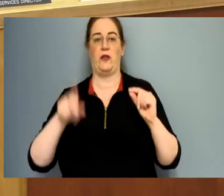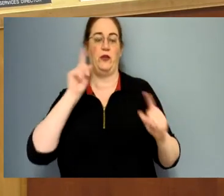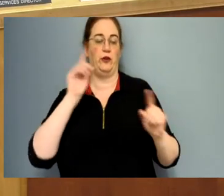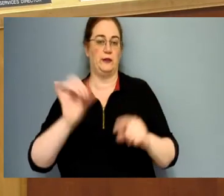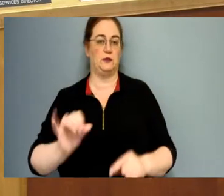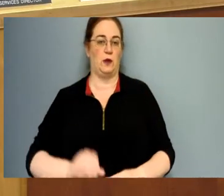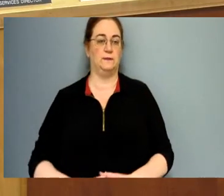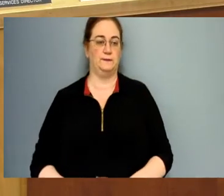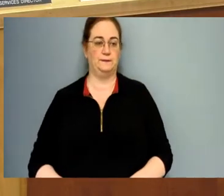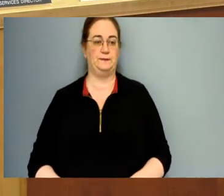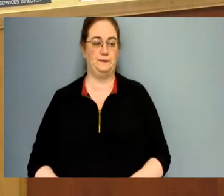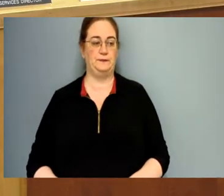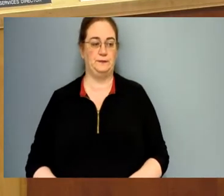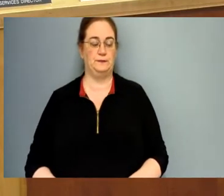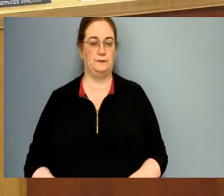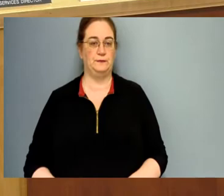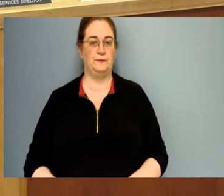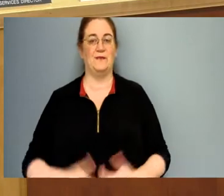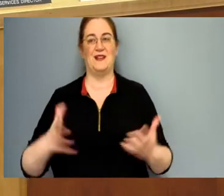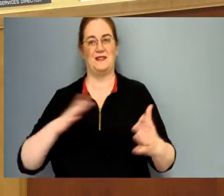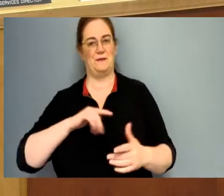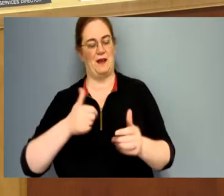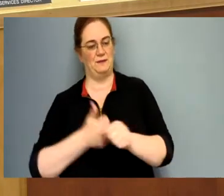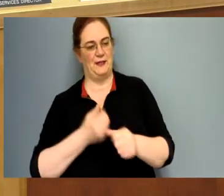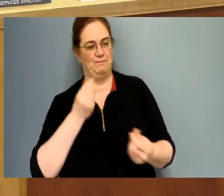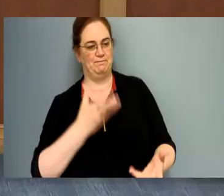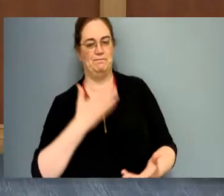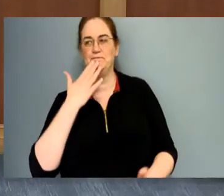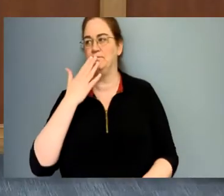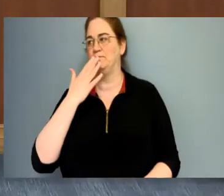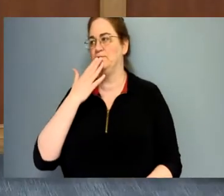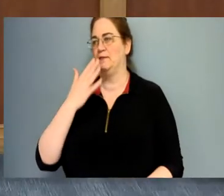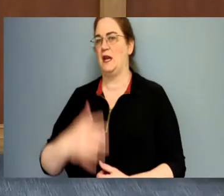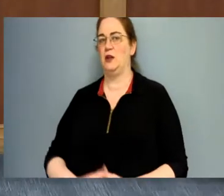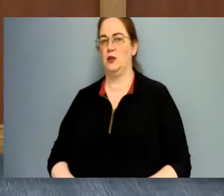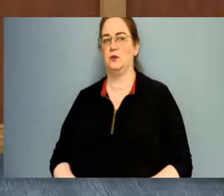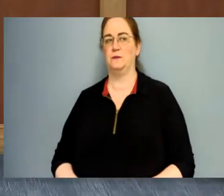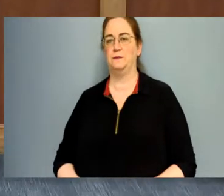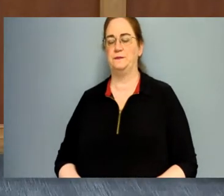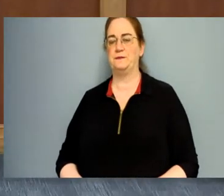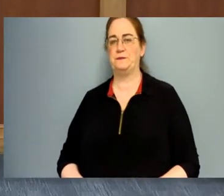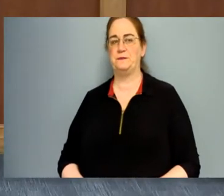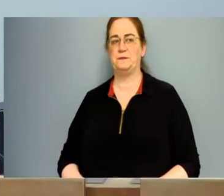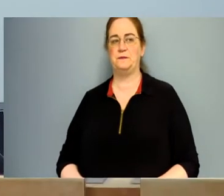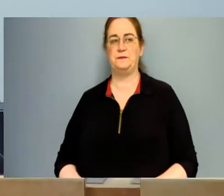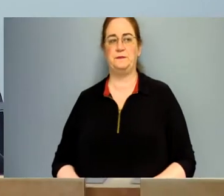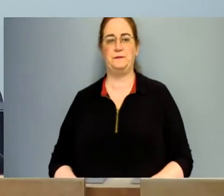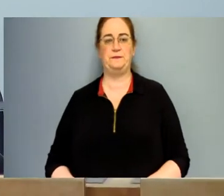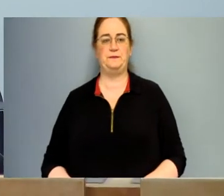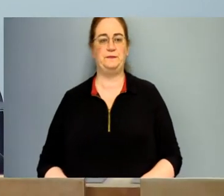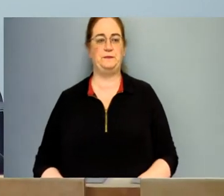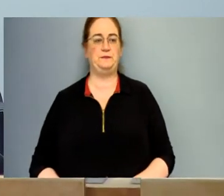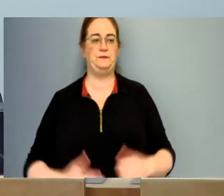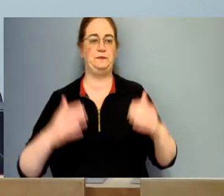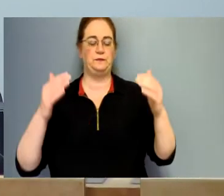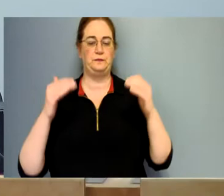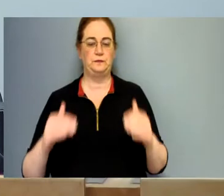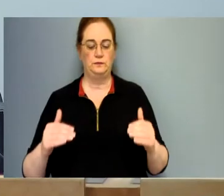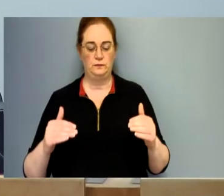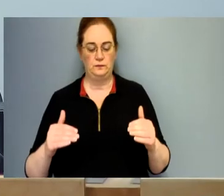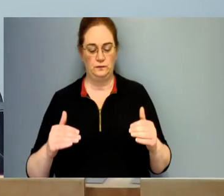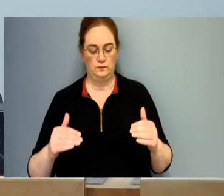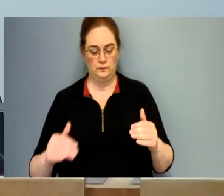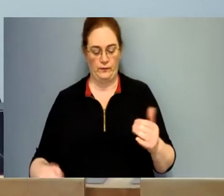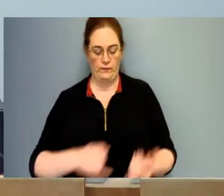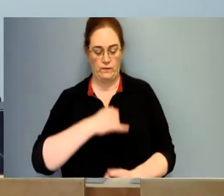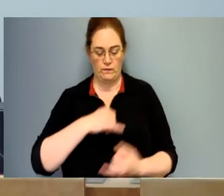well. That's my update. Thank you. Thanks. Thank you, Audrey. I appreciate that. And then